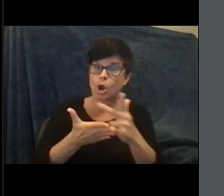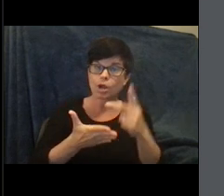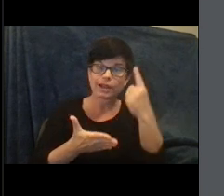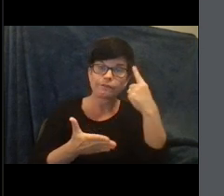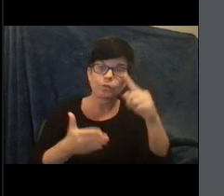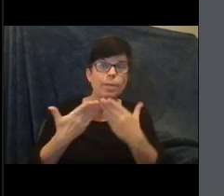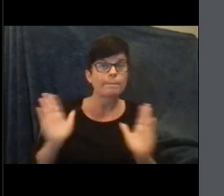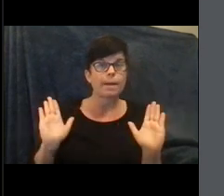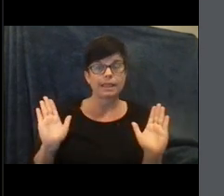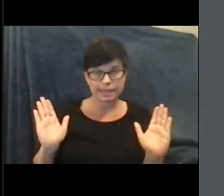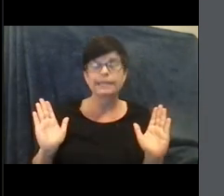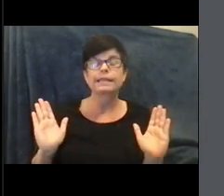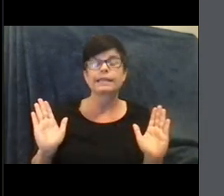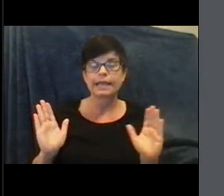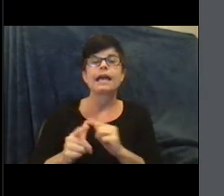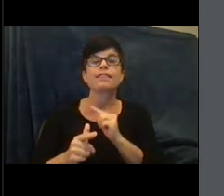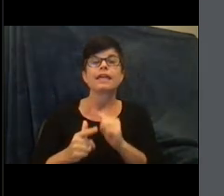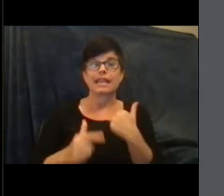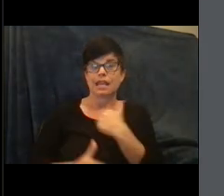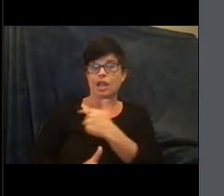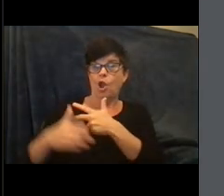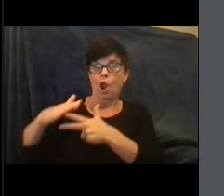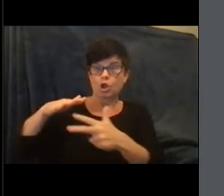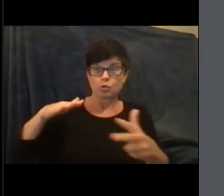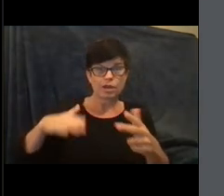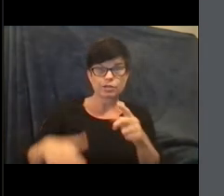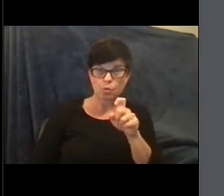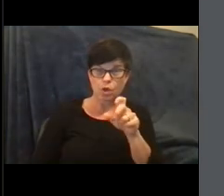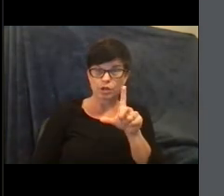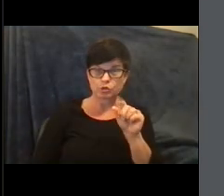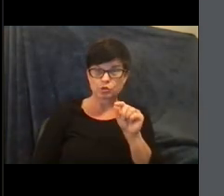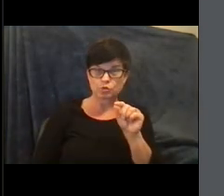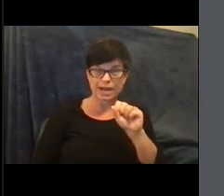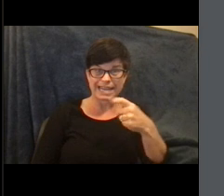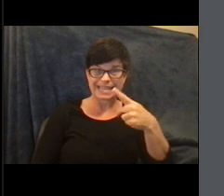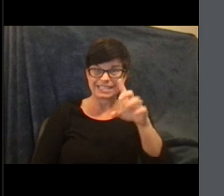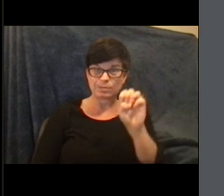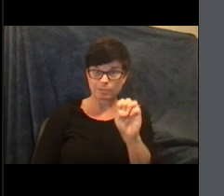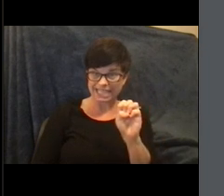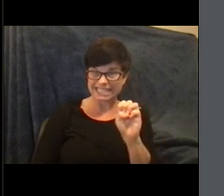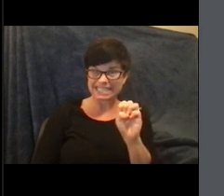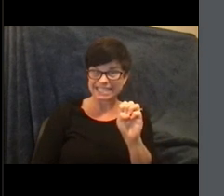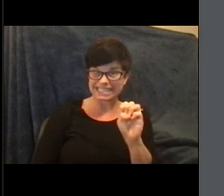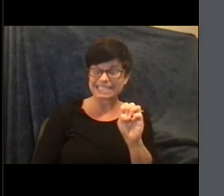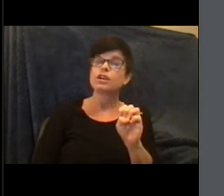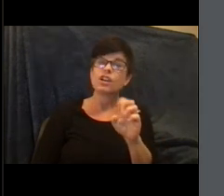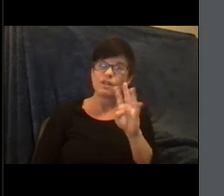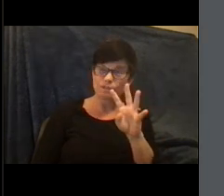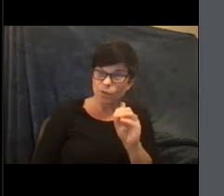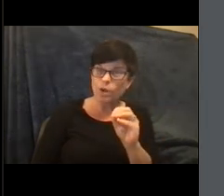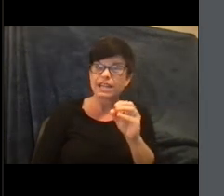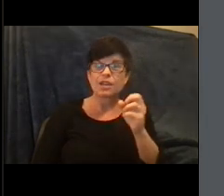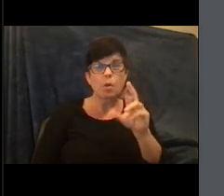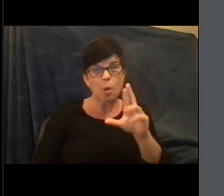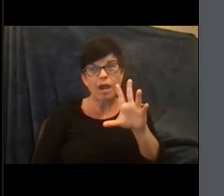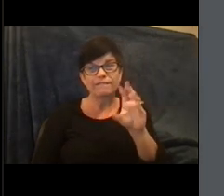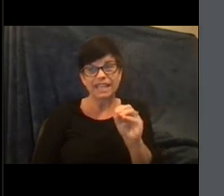We find that of our garage, 120 spaces, approximately 40 or 50 are used for employees